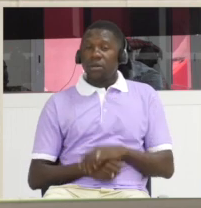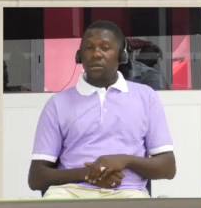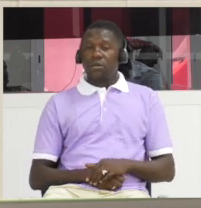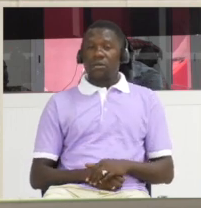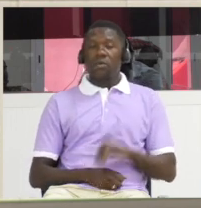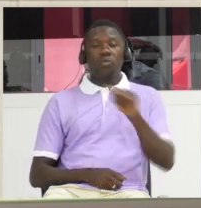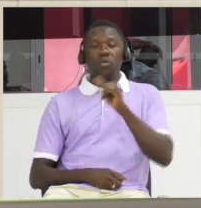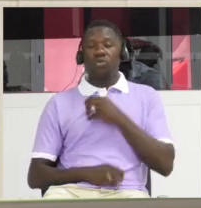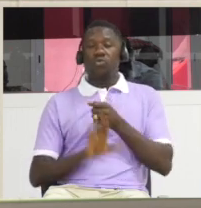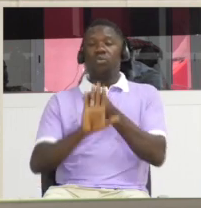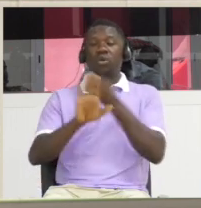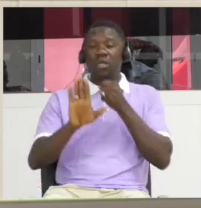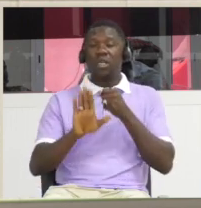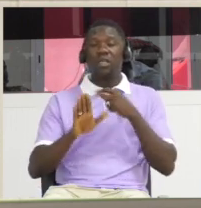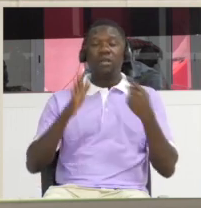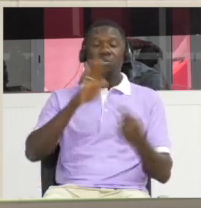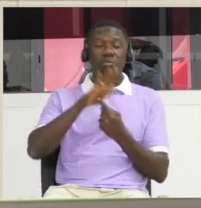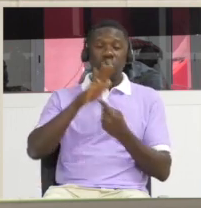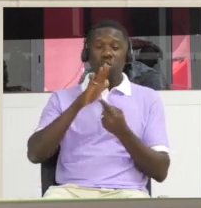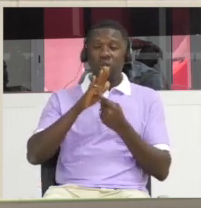key installations